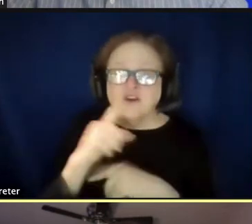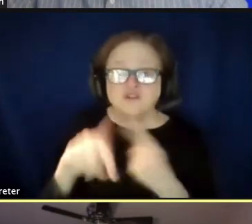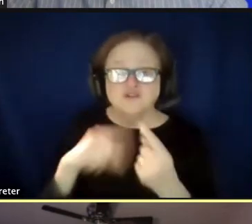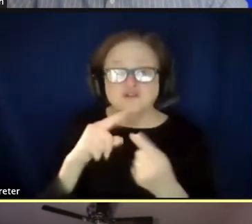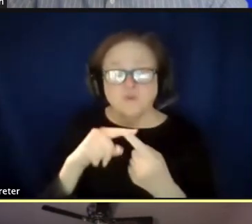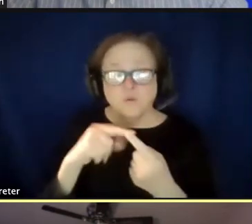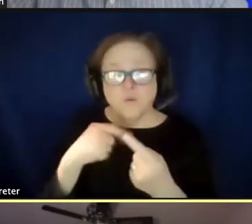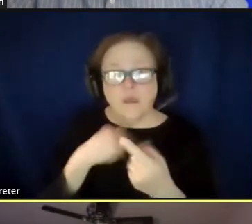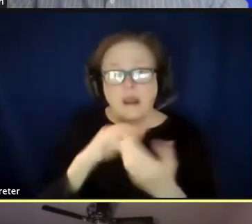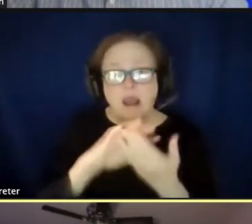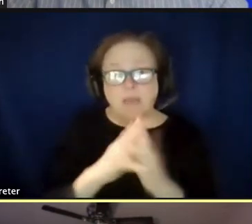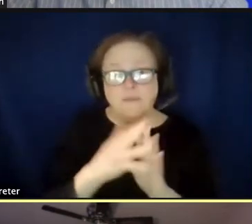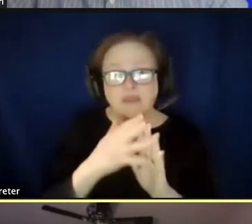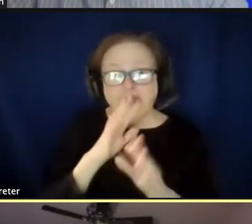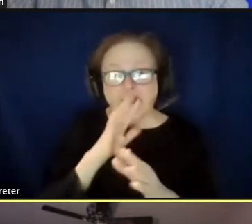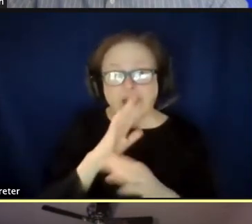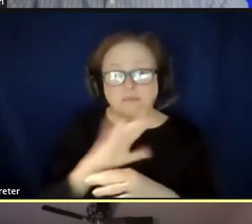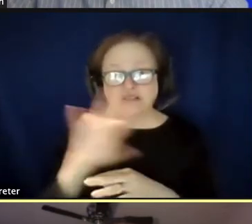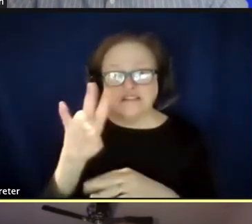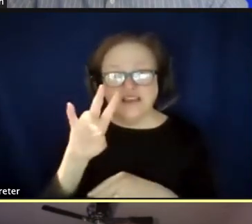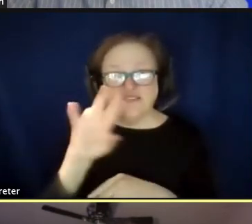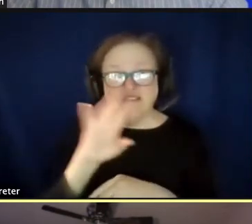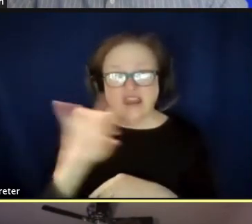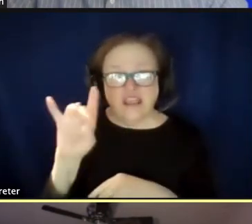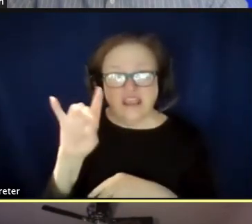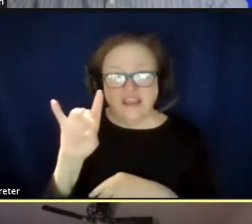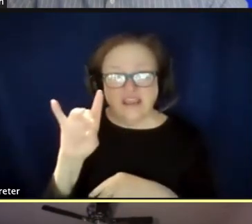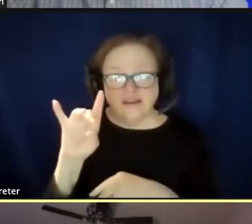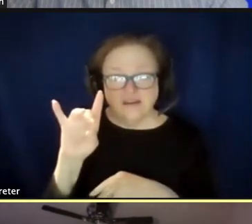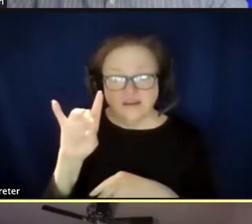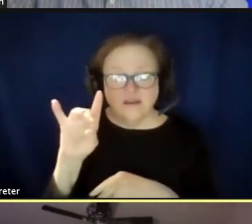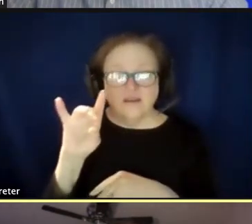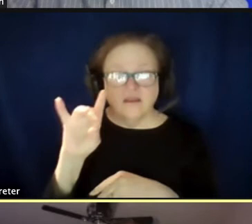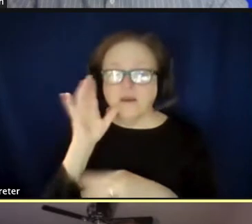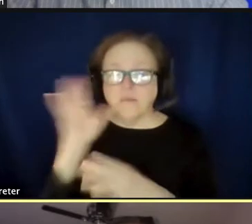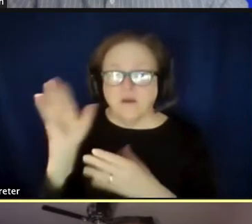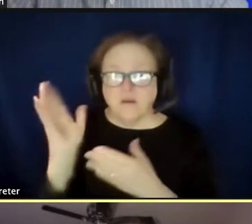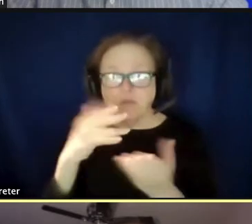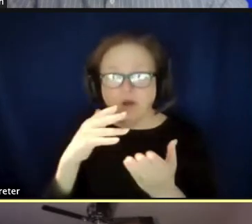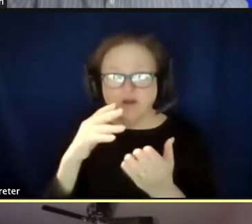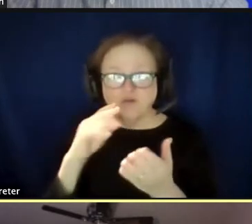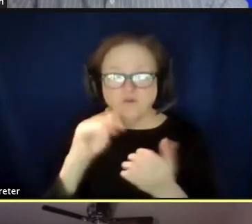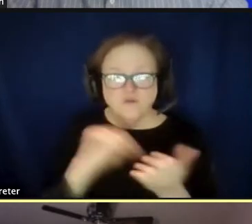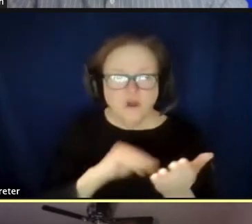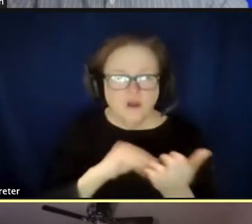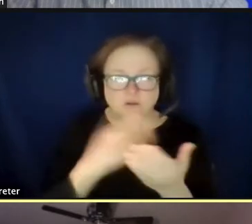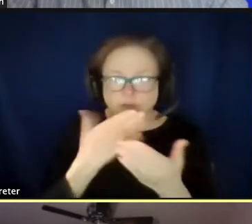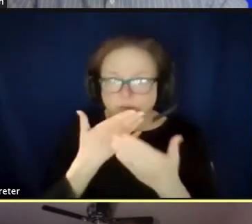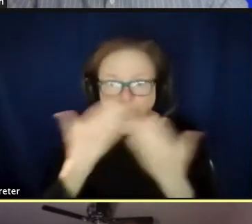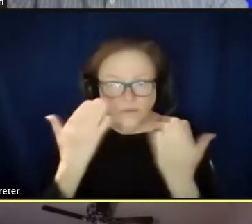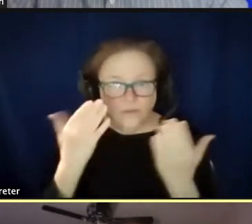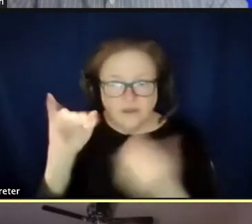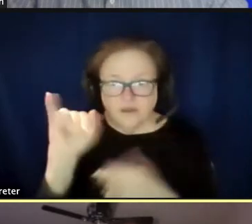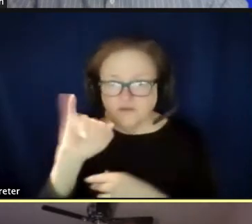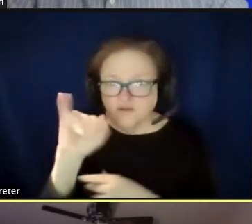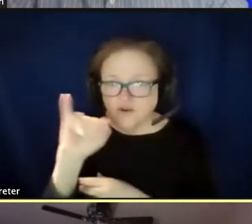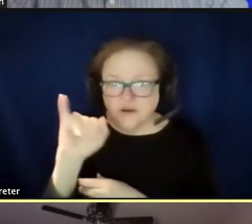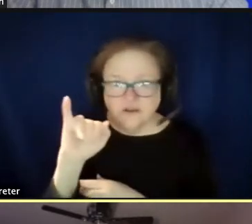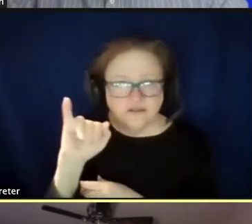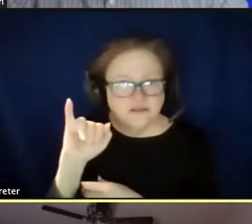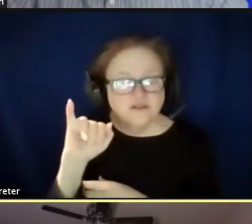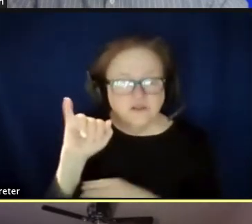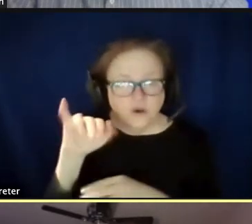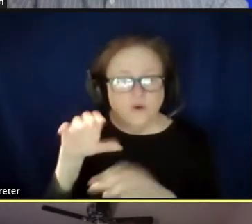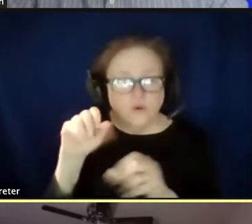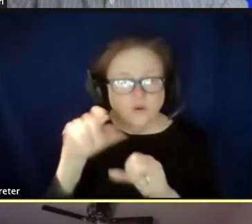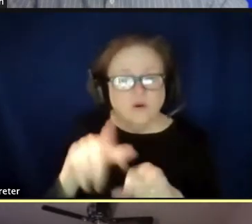seven or eight years old, my mother had took me to the doctor. I didn't have insurance. So it took a very long time to find out